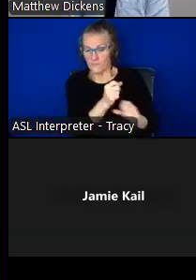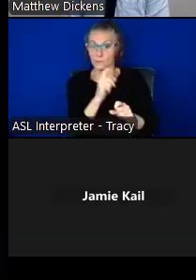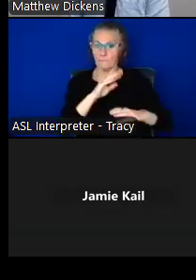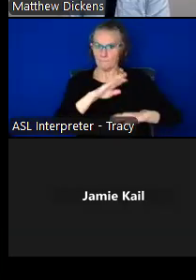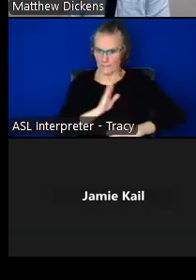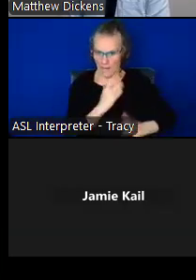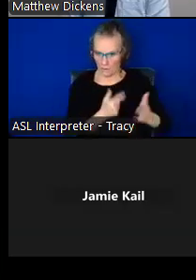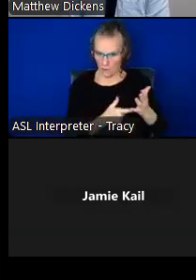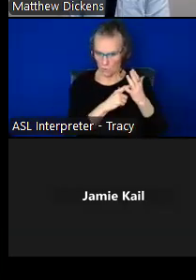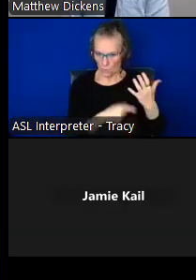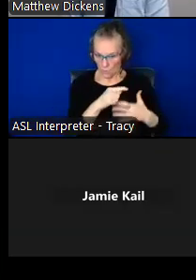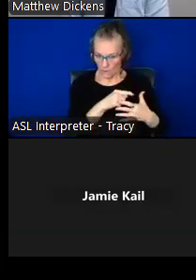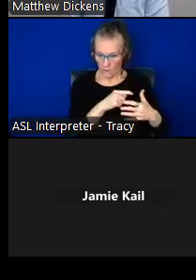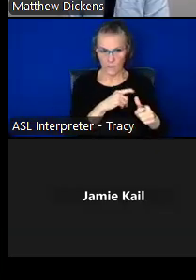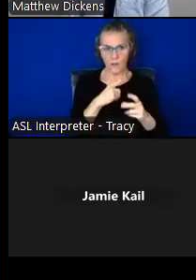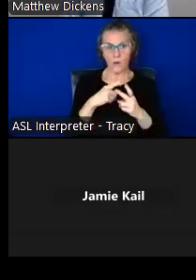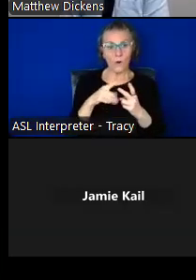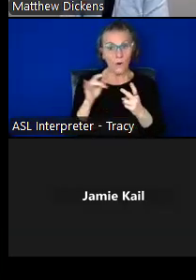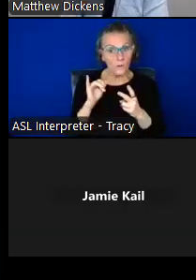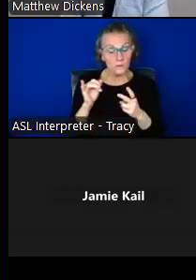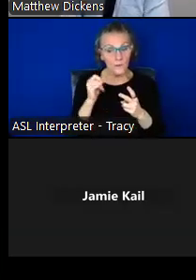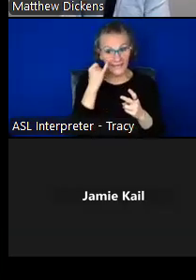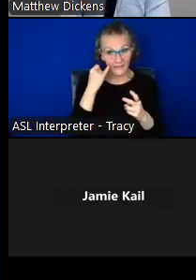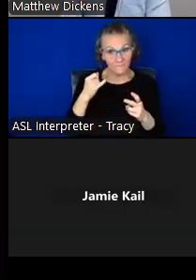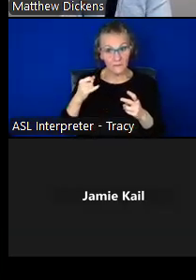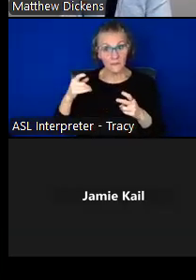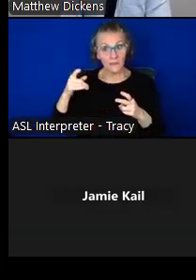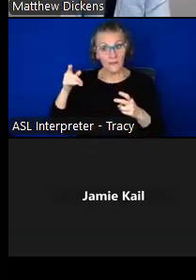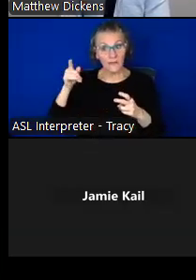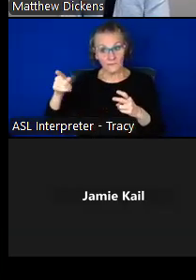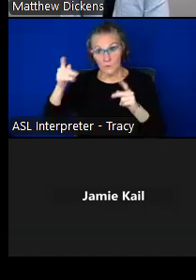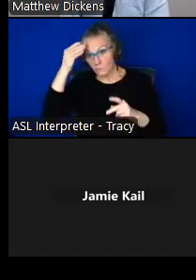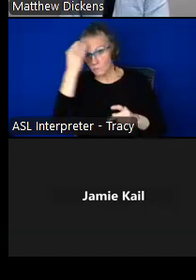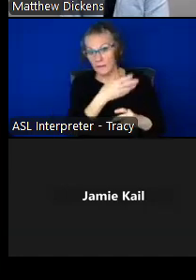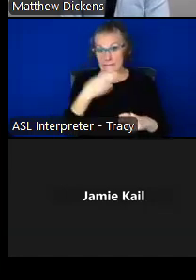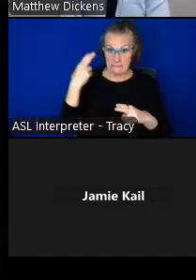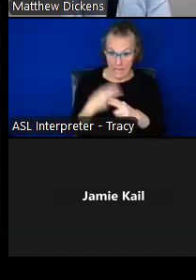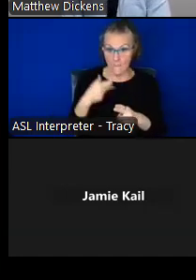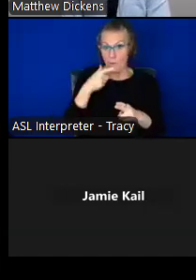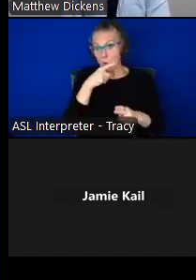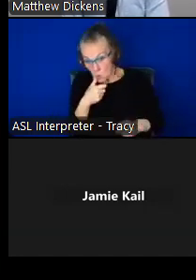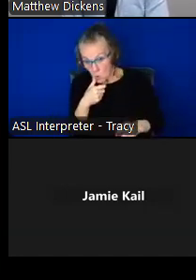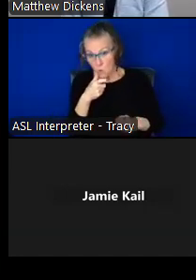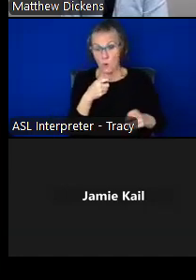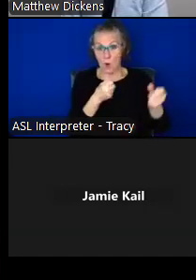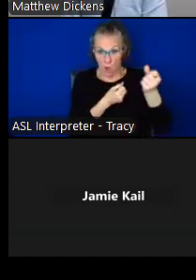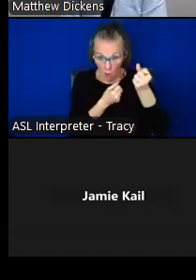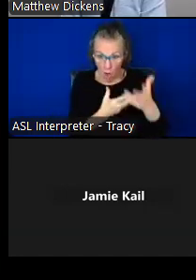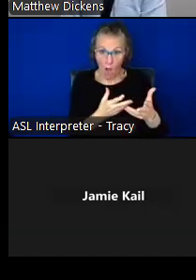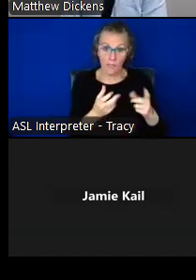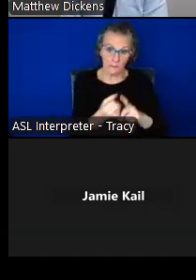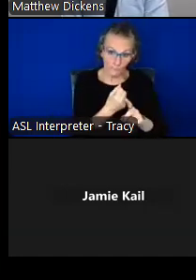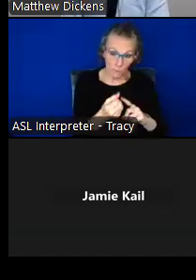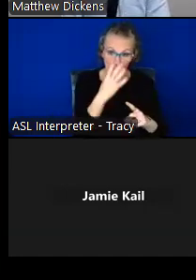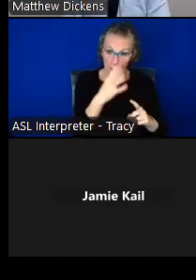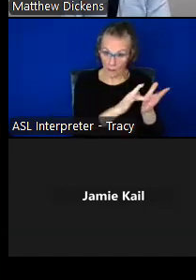We also have to ensure that if there is somebody named as an alleged perpetrator, that is the person causing the abuse, neglect, or